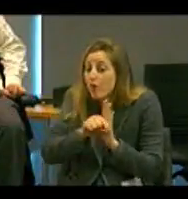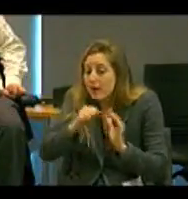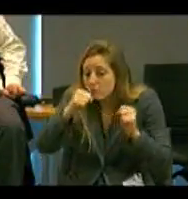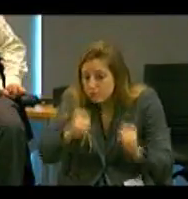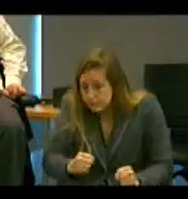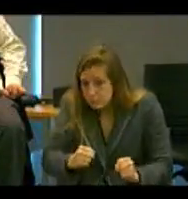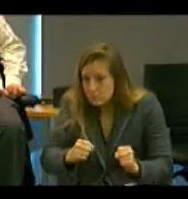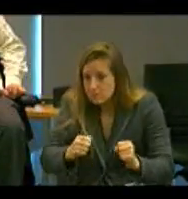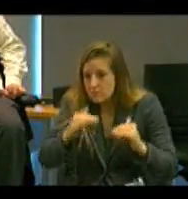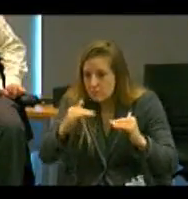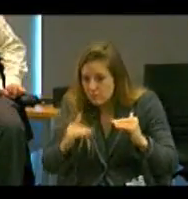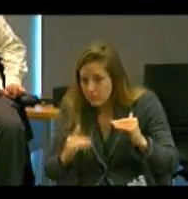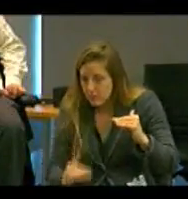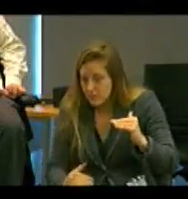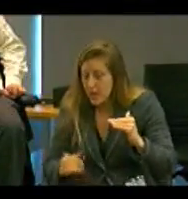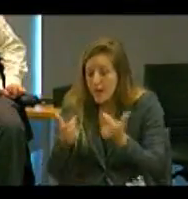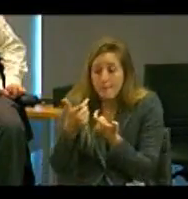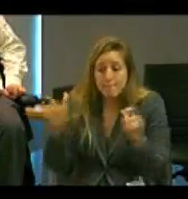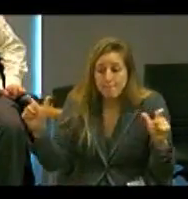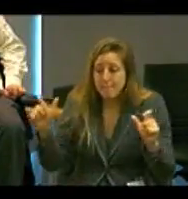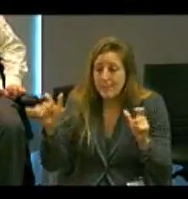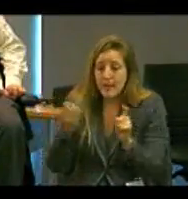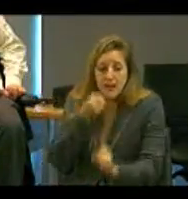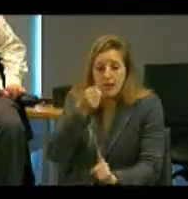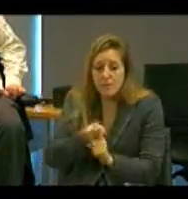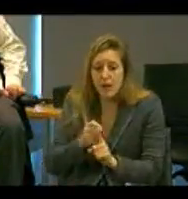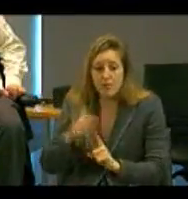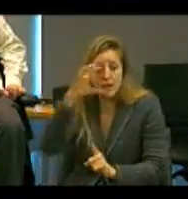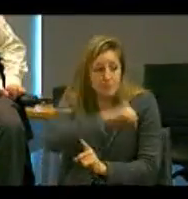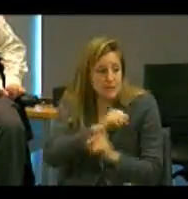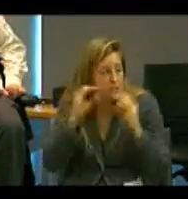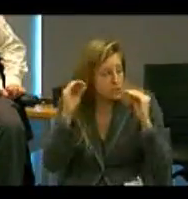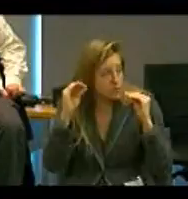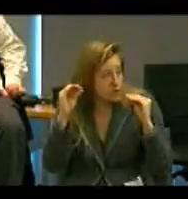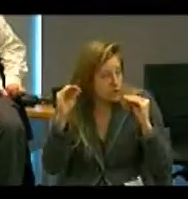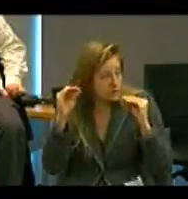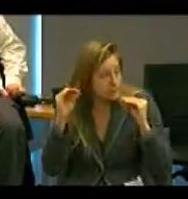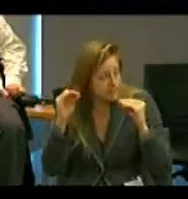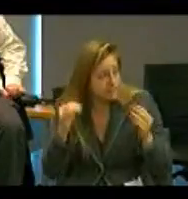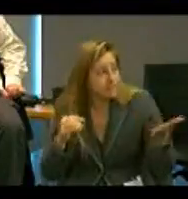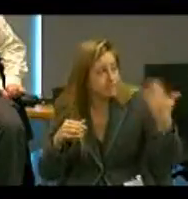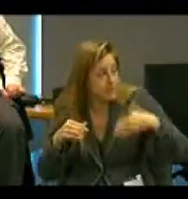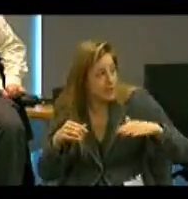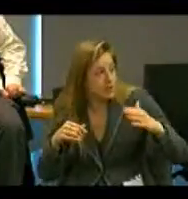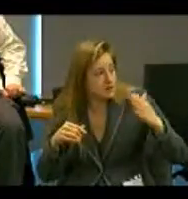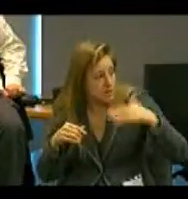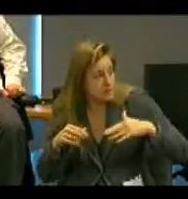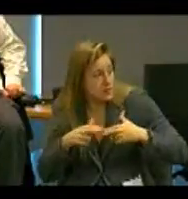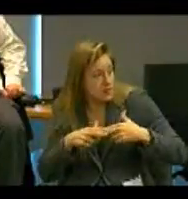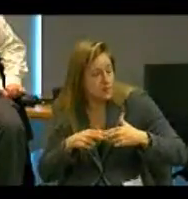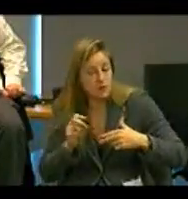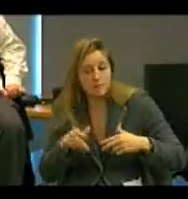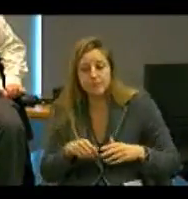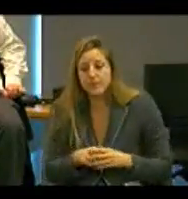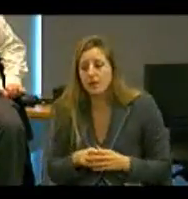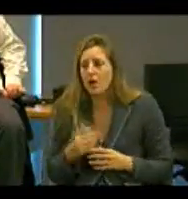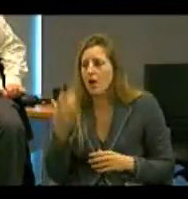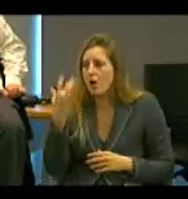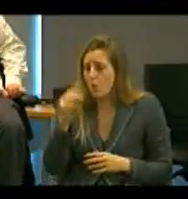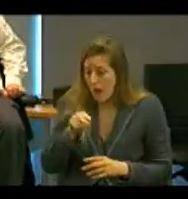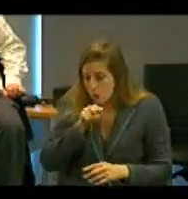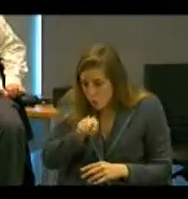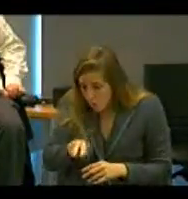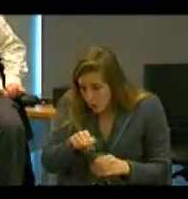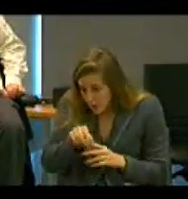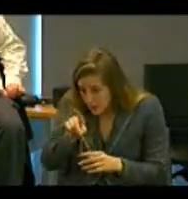tremendous impact of missing instruction. So let's go to the next slide and the next one. So why look at discipline